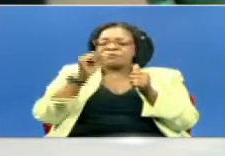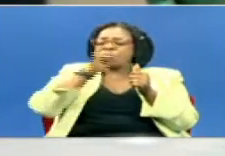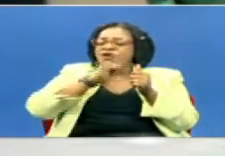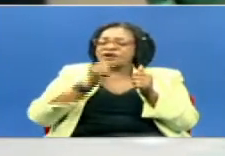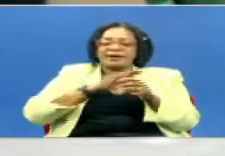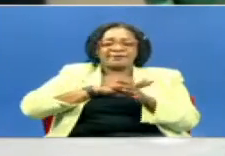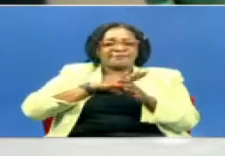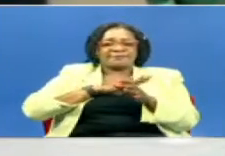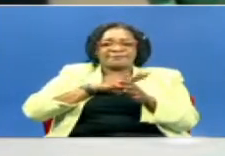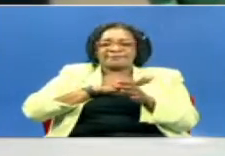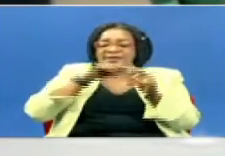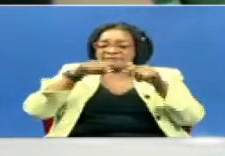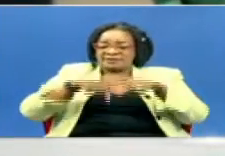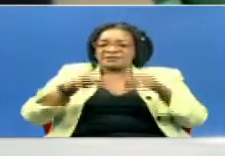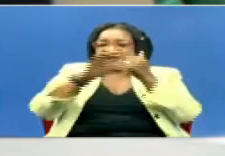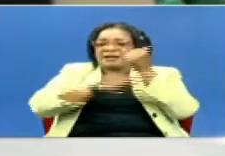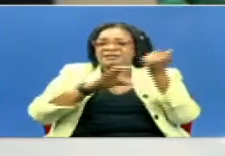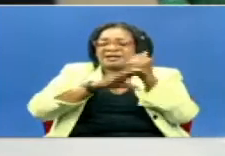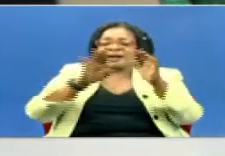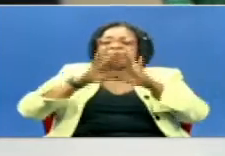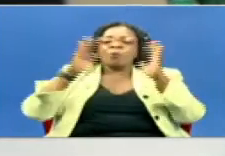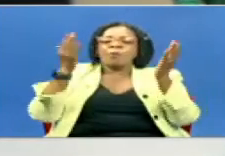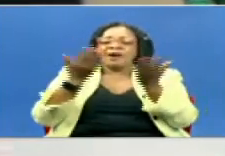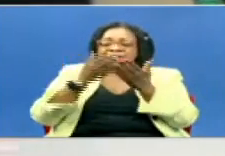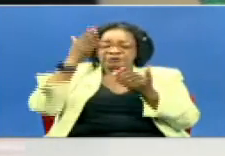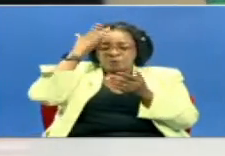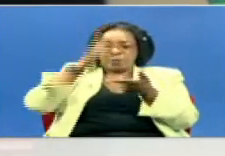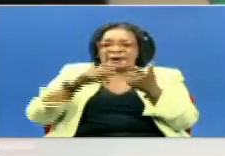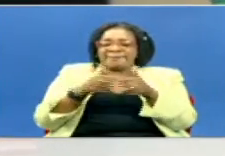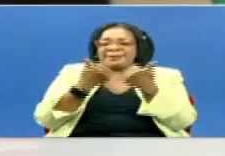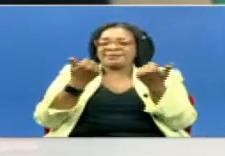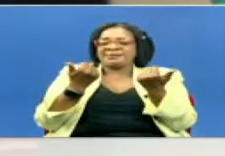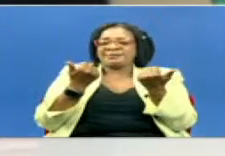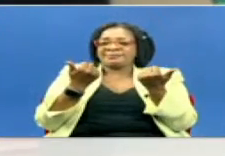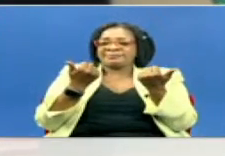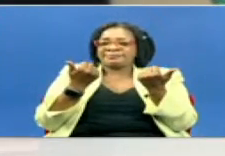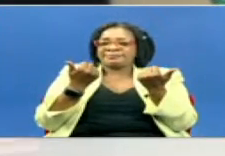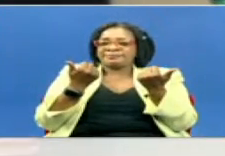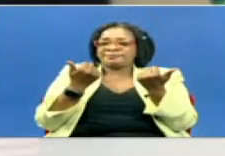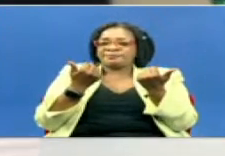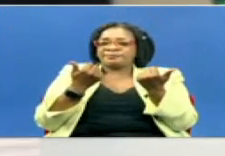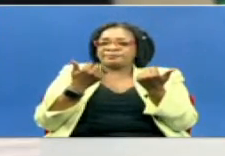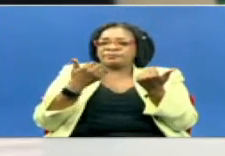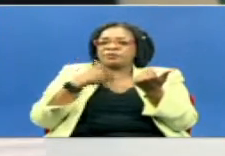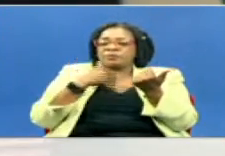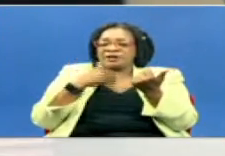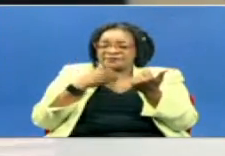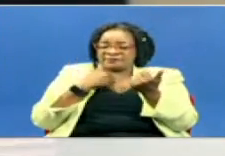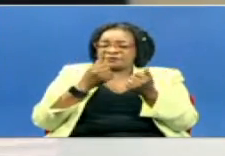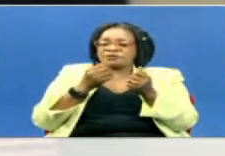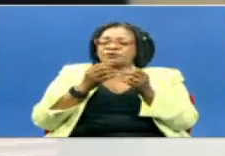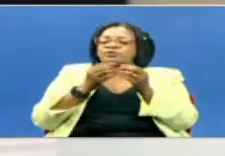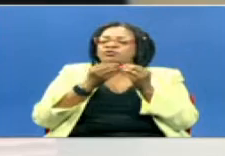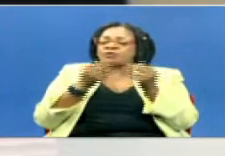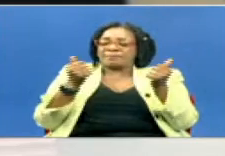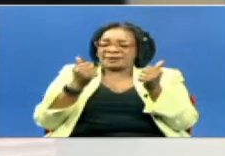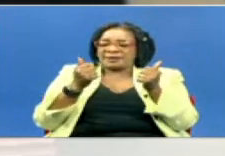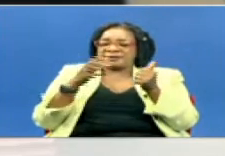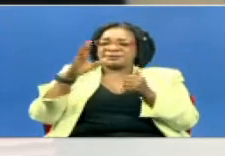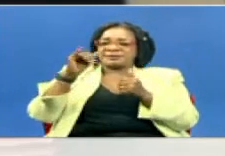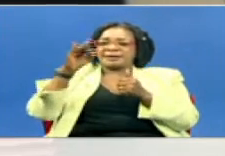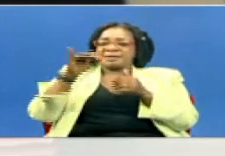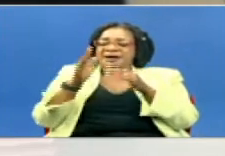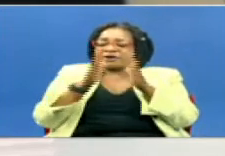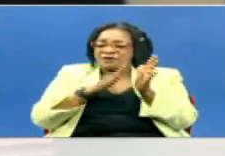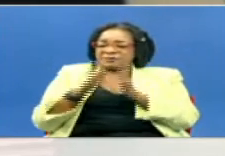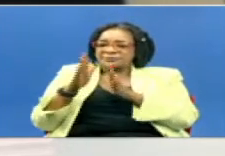in this country, in the world, to know what happens. There are super cyber arrangements that if I